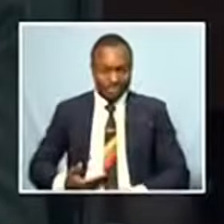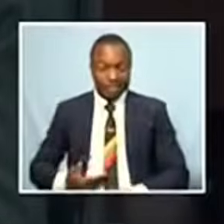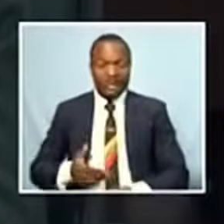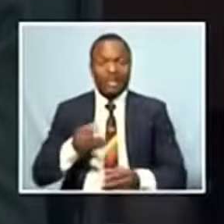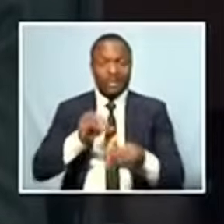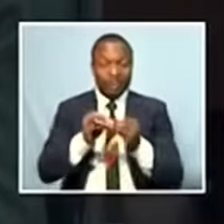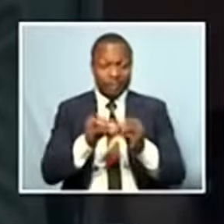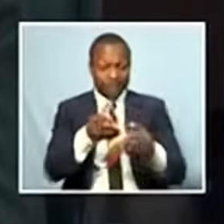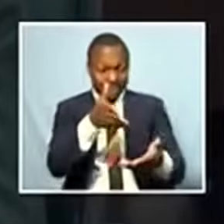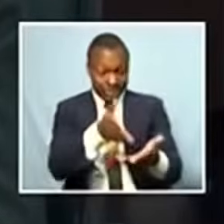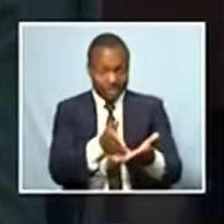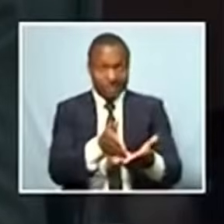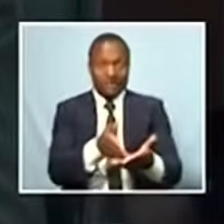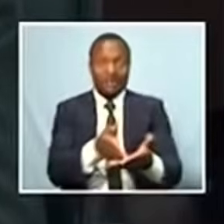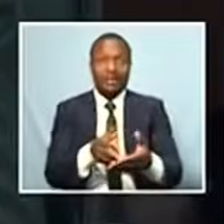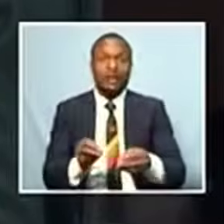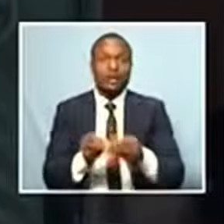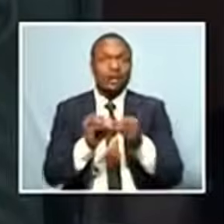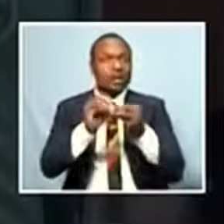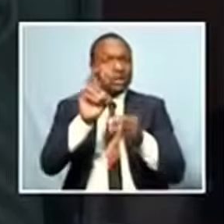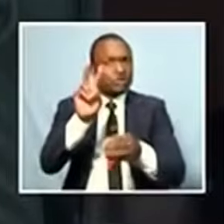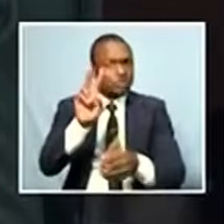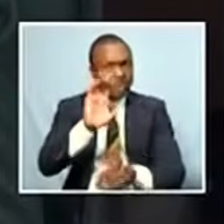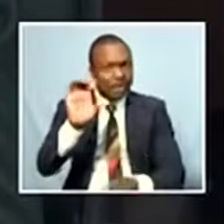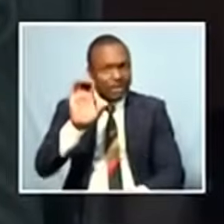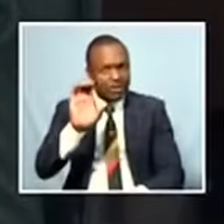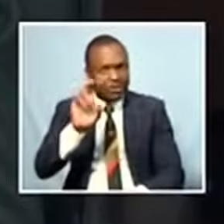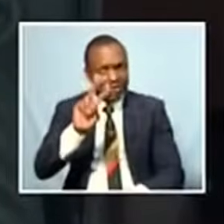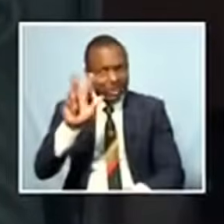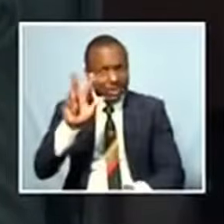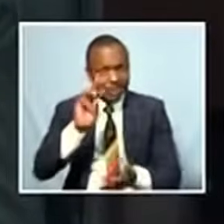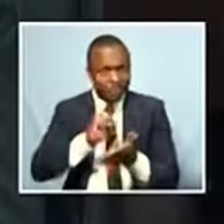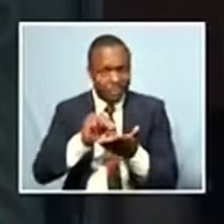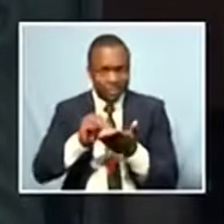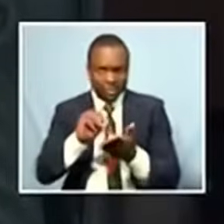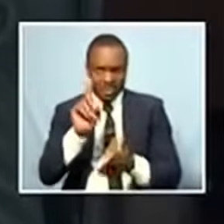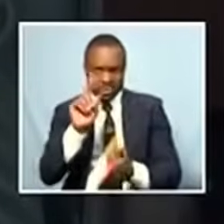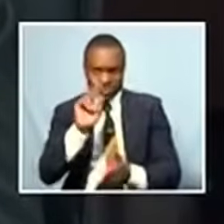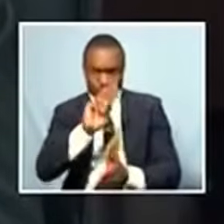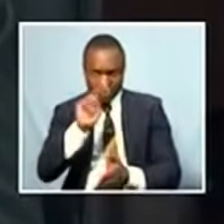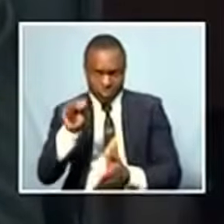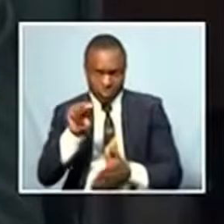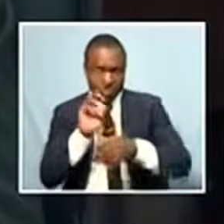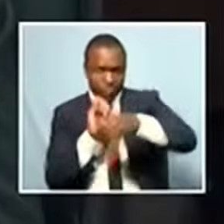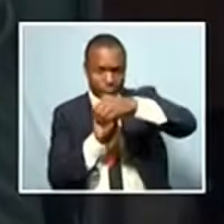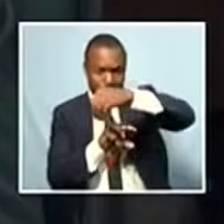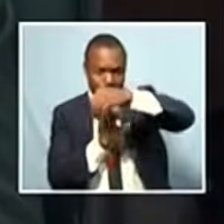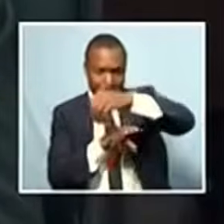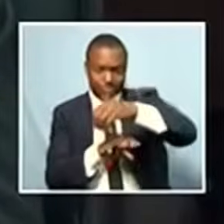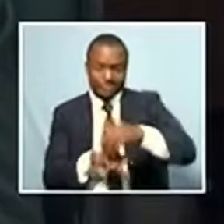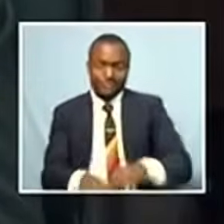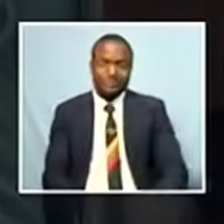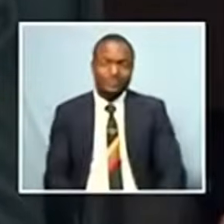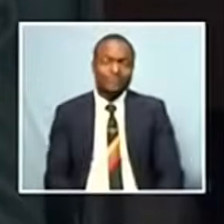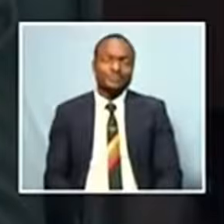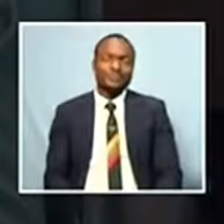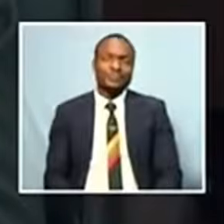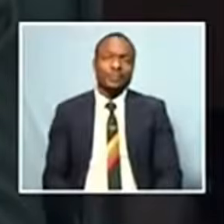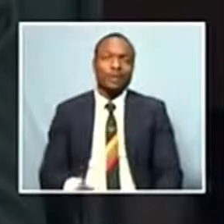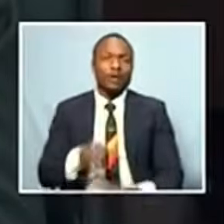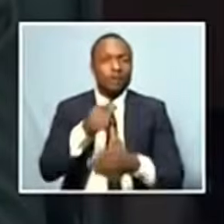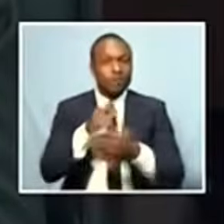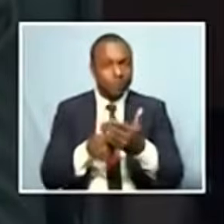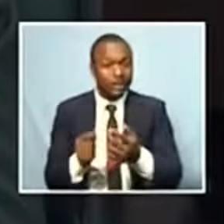here is totaling 223 million for the 22 dams that were supposed to be done. What